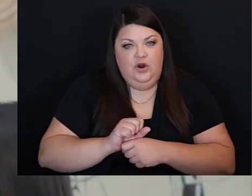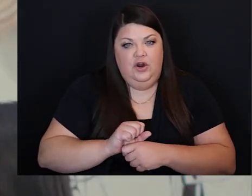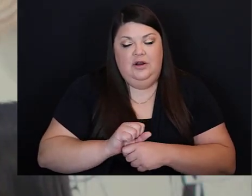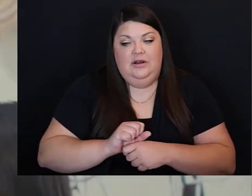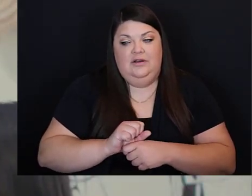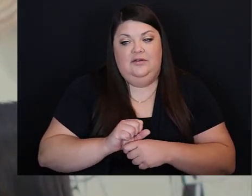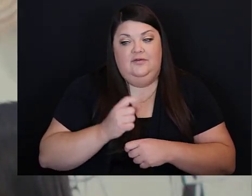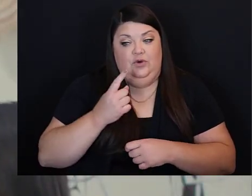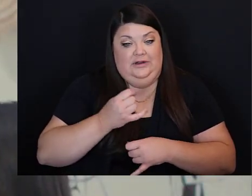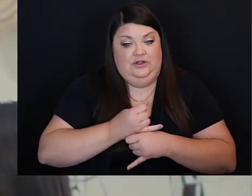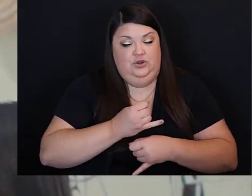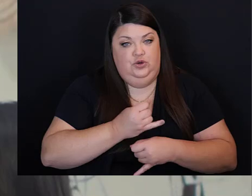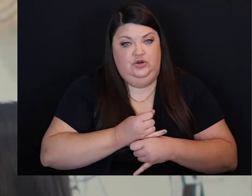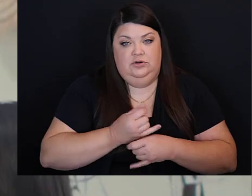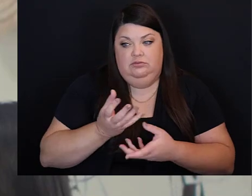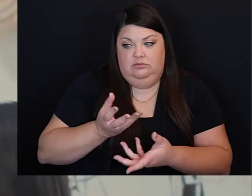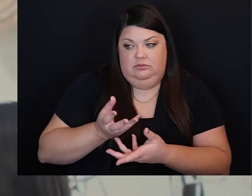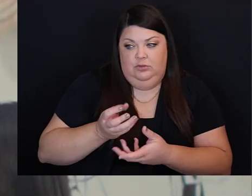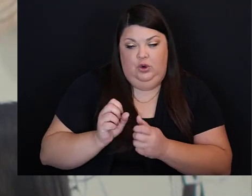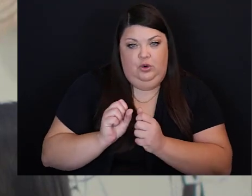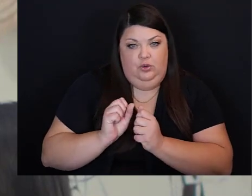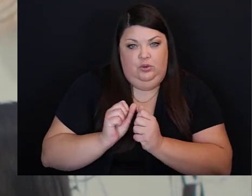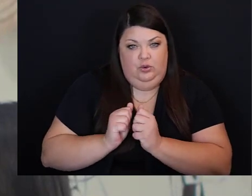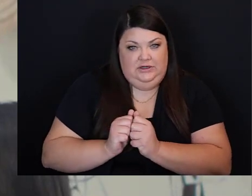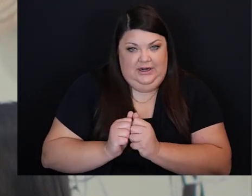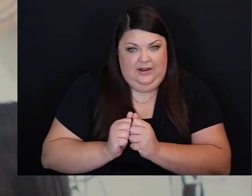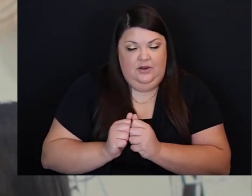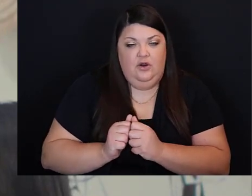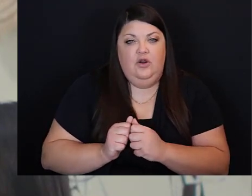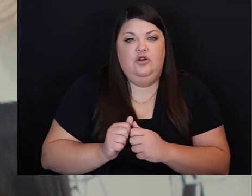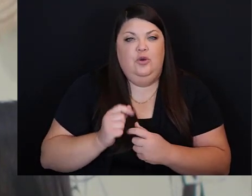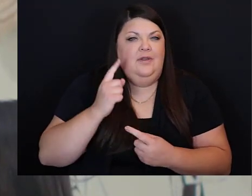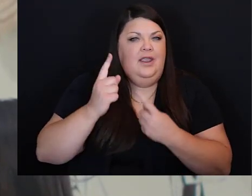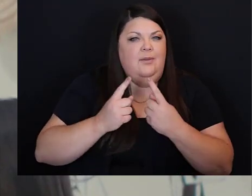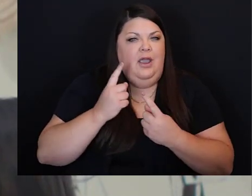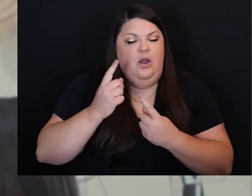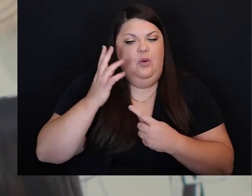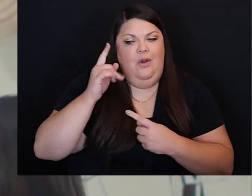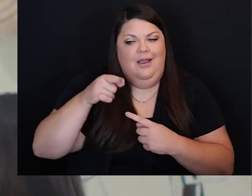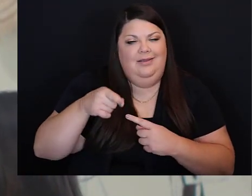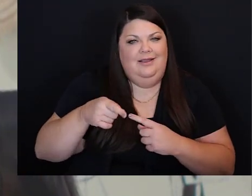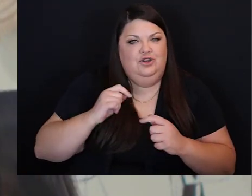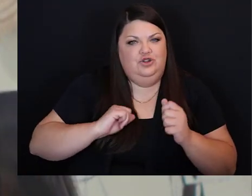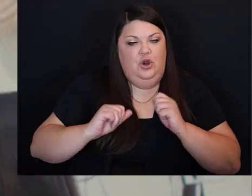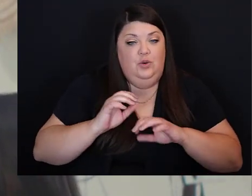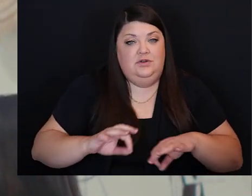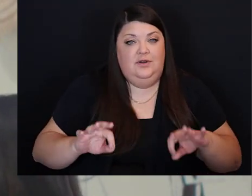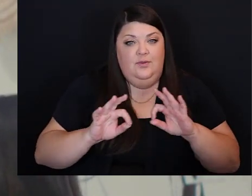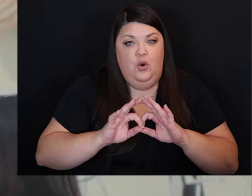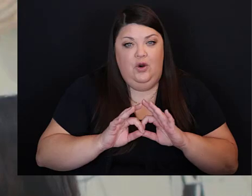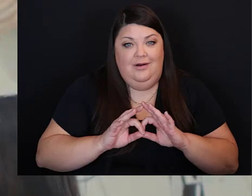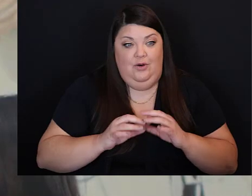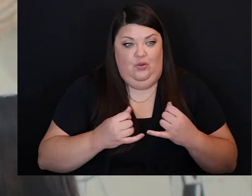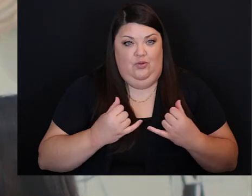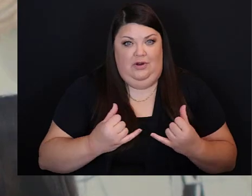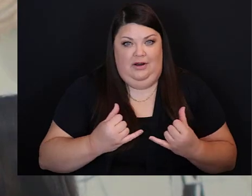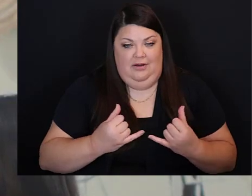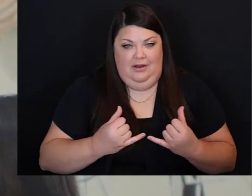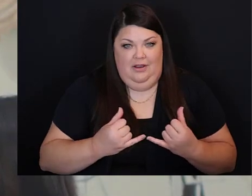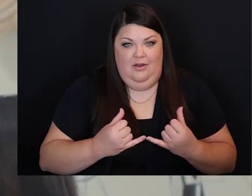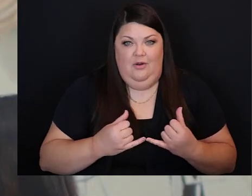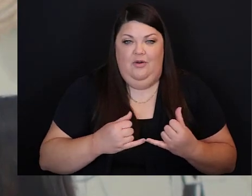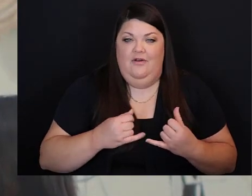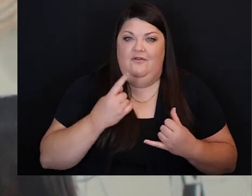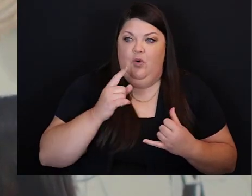was institutionally to work together to think about why this show was important at this